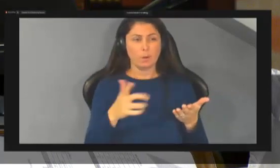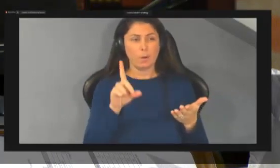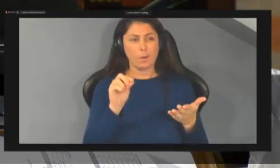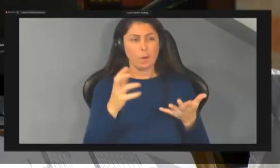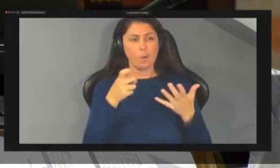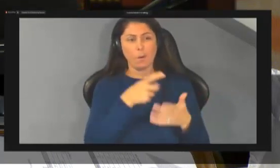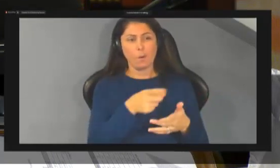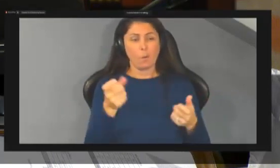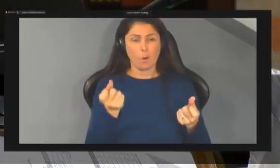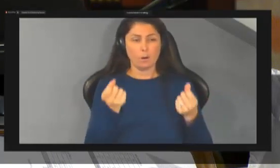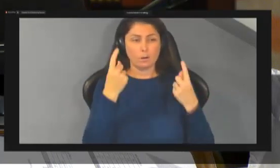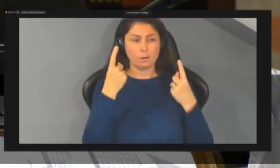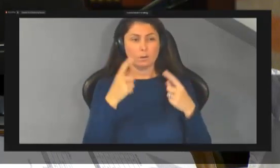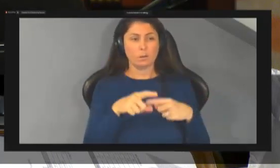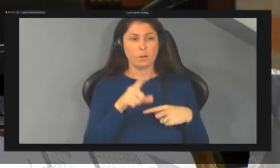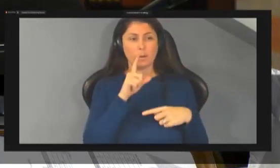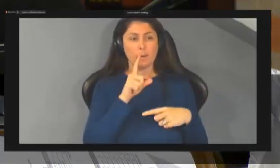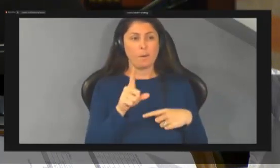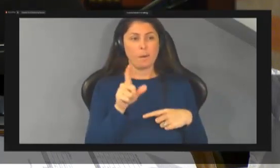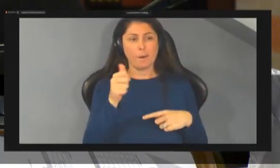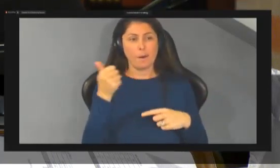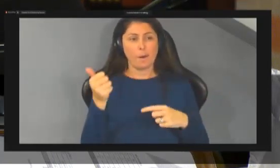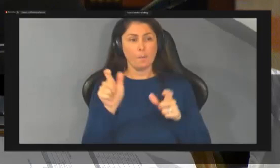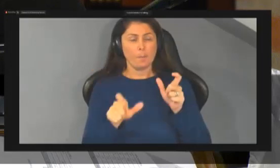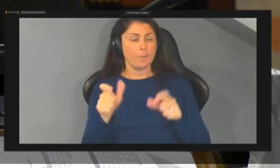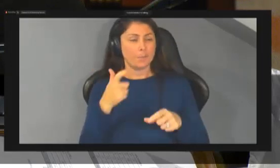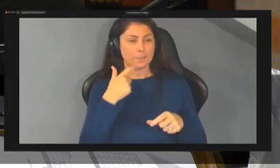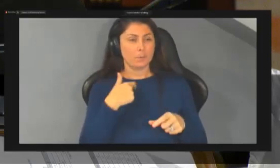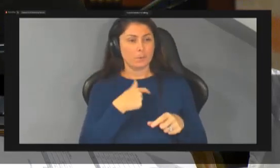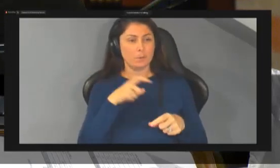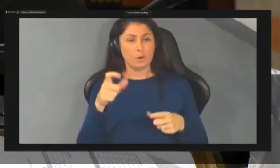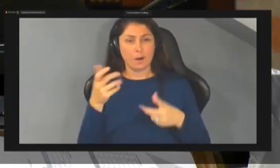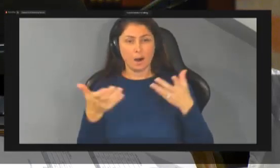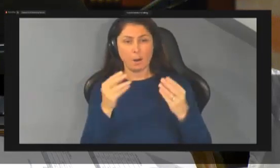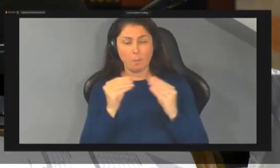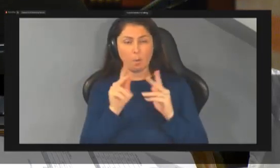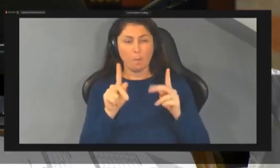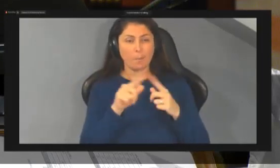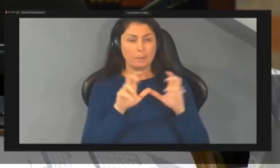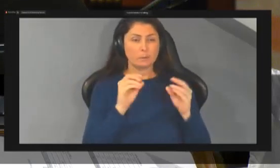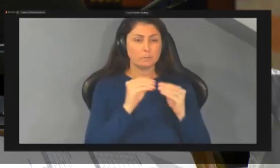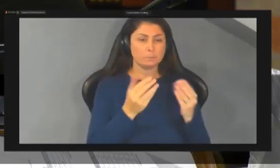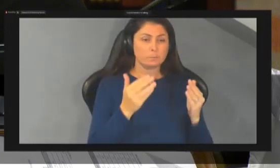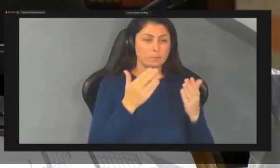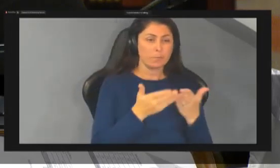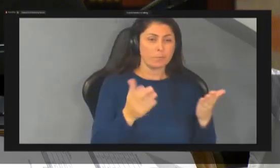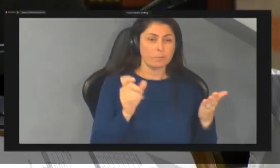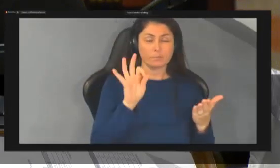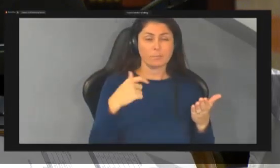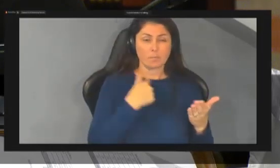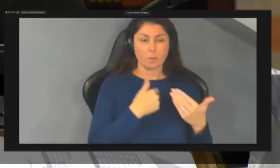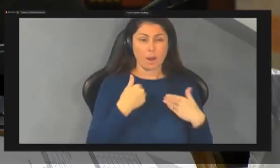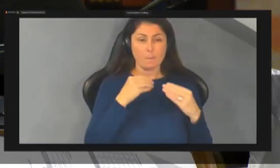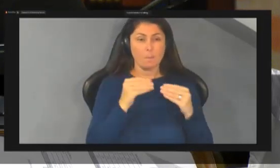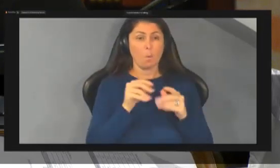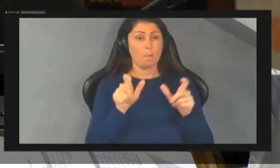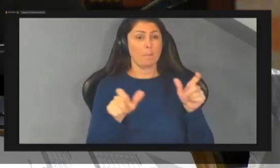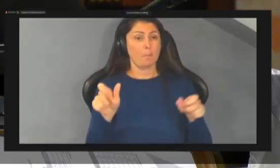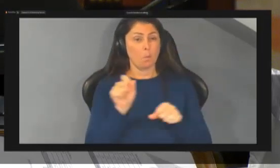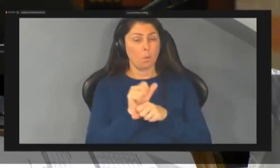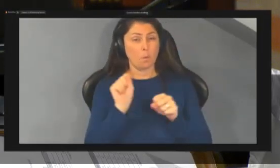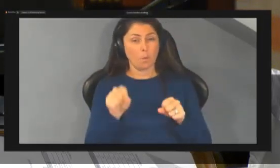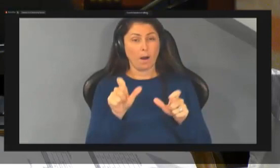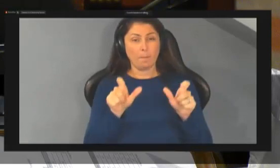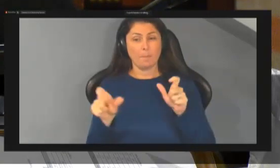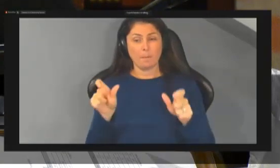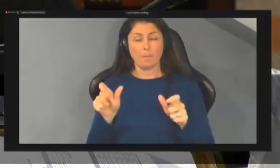understand. I mean, there was other people saying we should hire more people to do more things because, honestly, if we had more people working, we could have people catching things